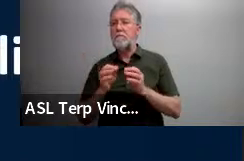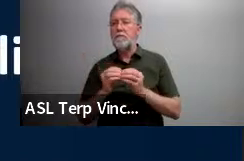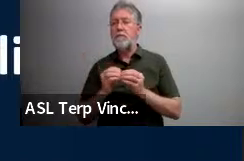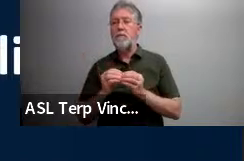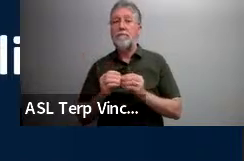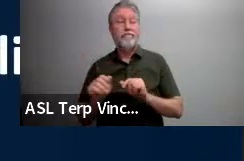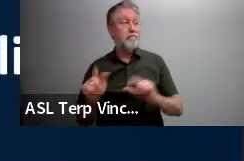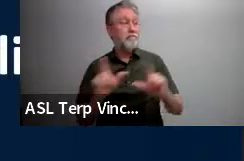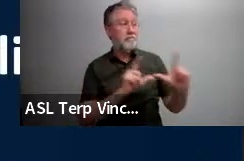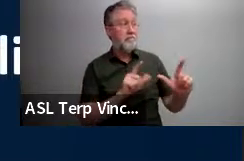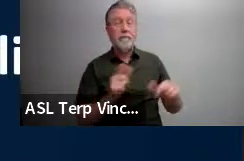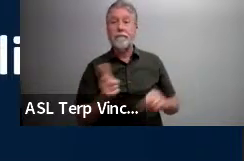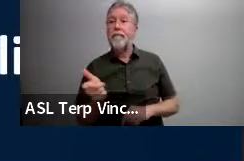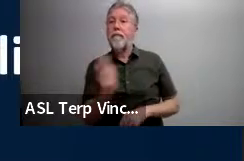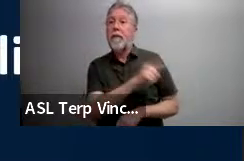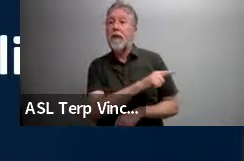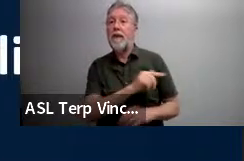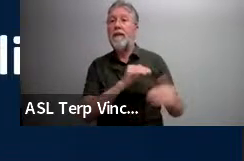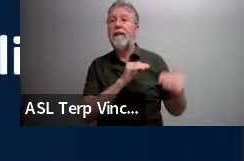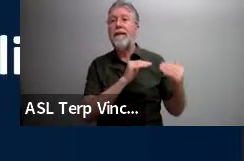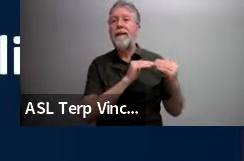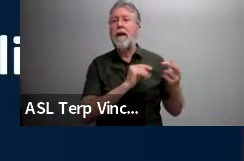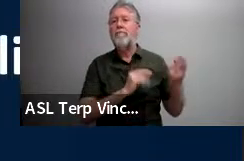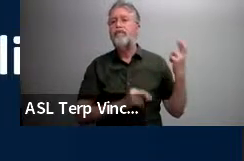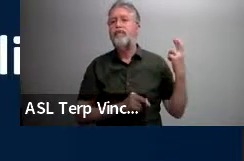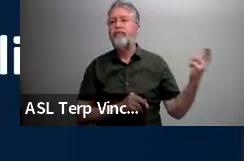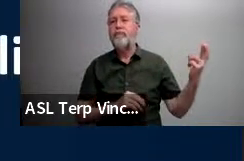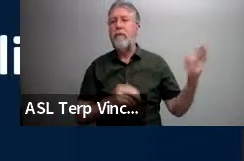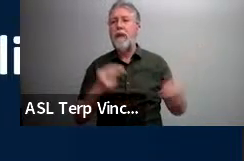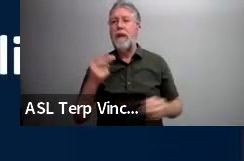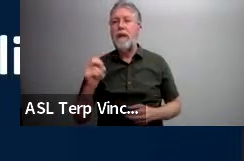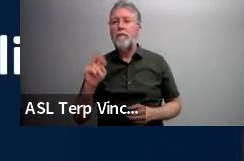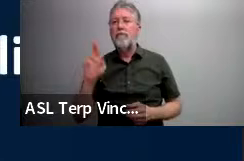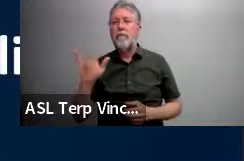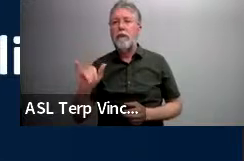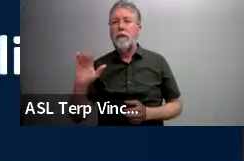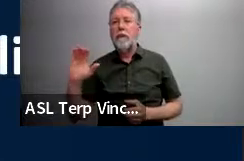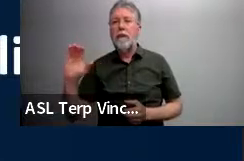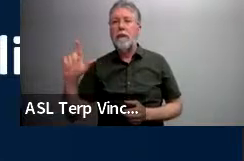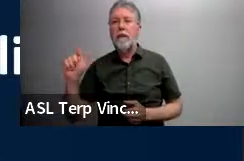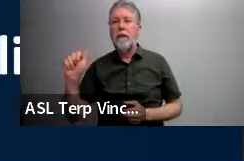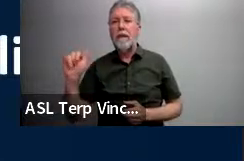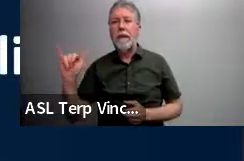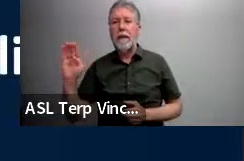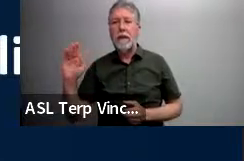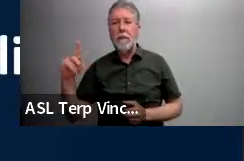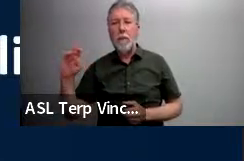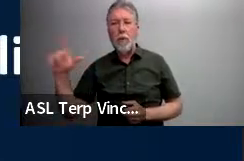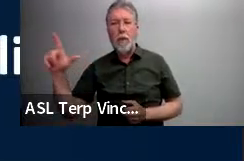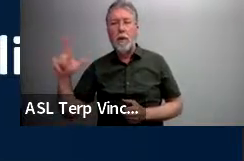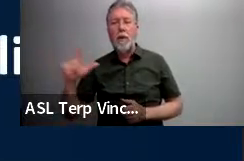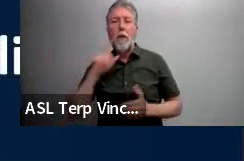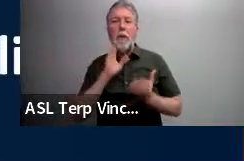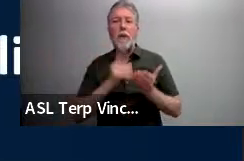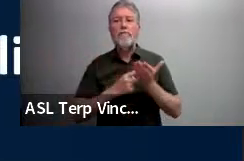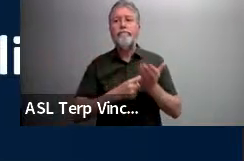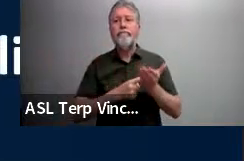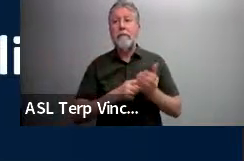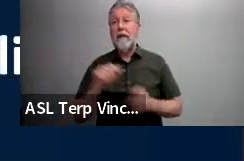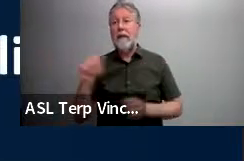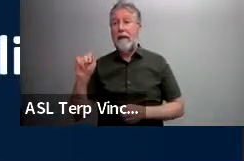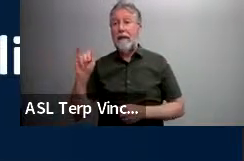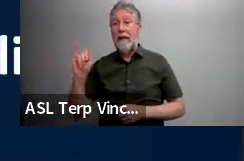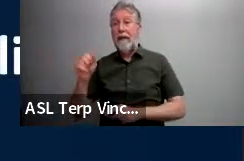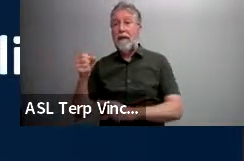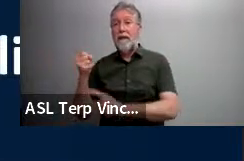turn it over to my colleague, my good friend, Henry Claypool, to talk a little bit about how AI impacts people with disabilities in